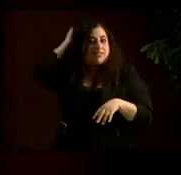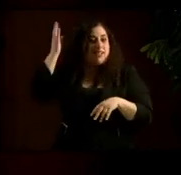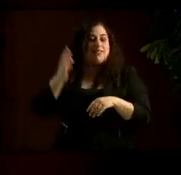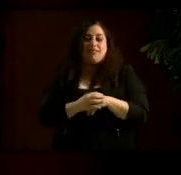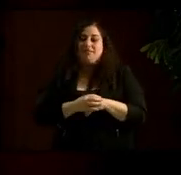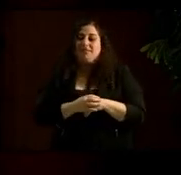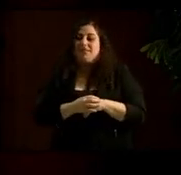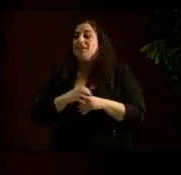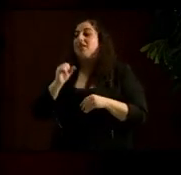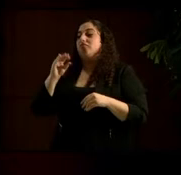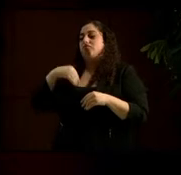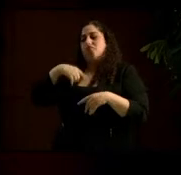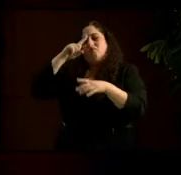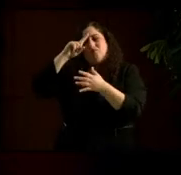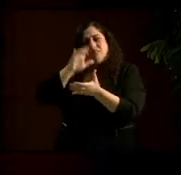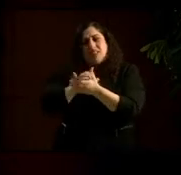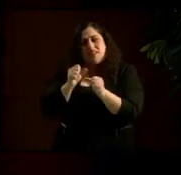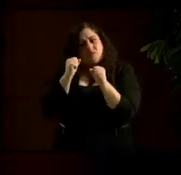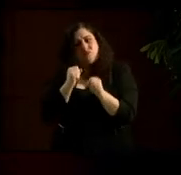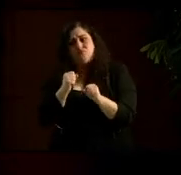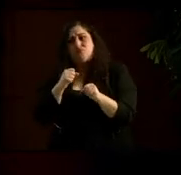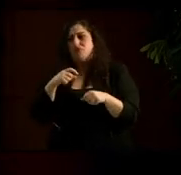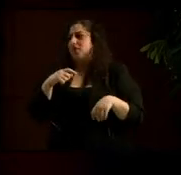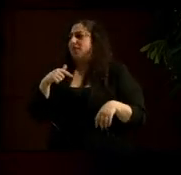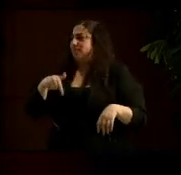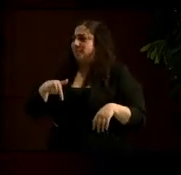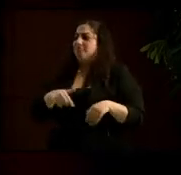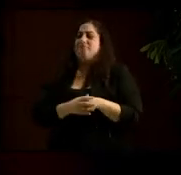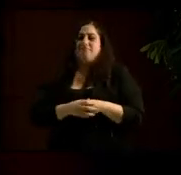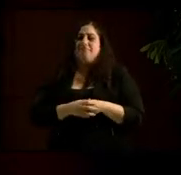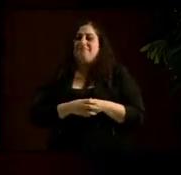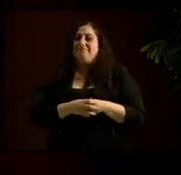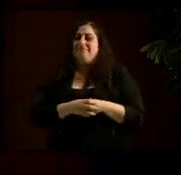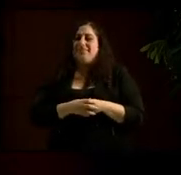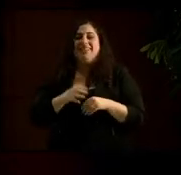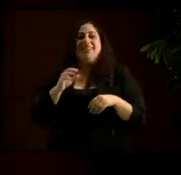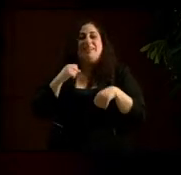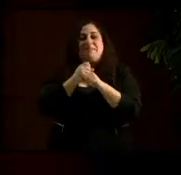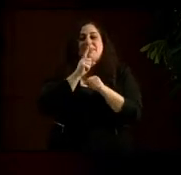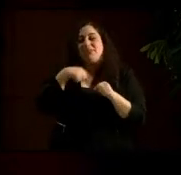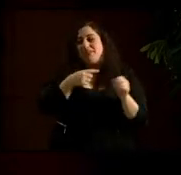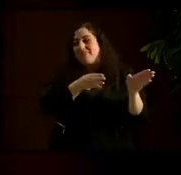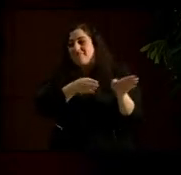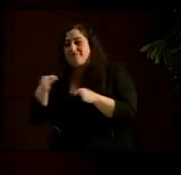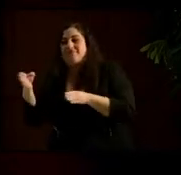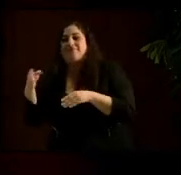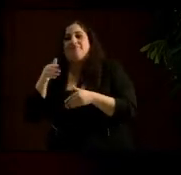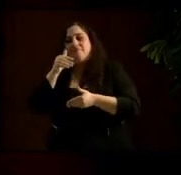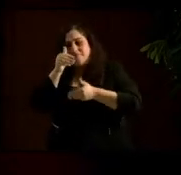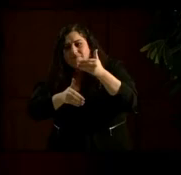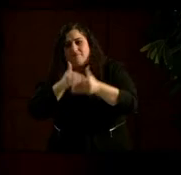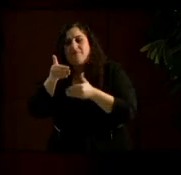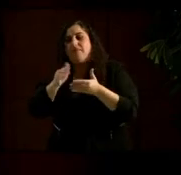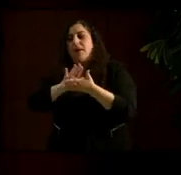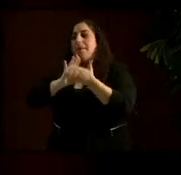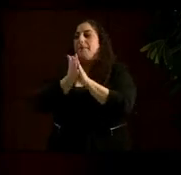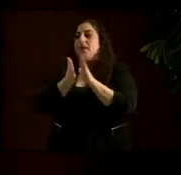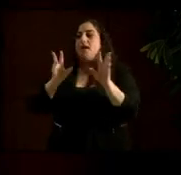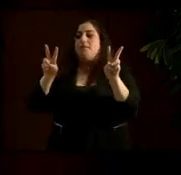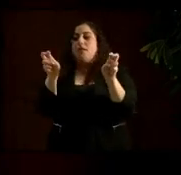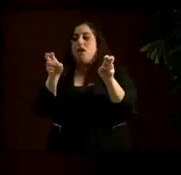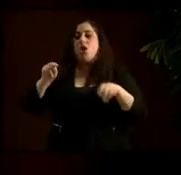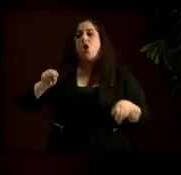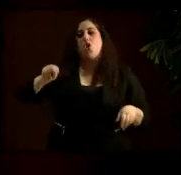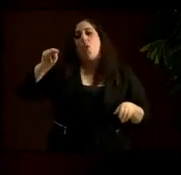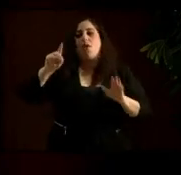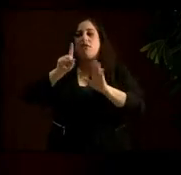in it even more today. Our strategic plan will steer us toward our North Star, becoming the world's best transnational